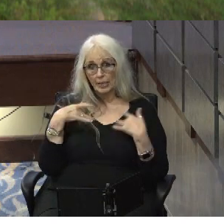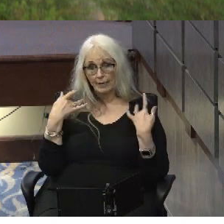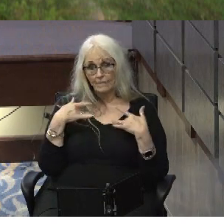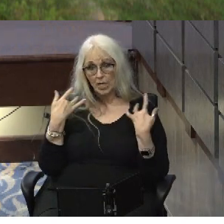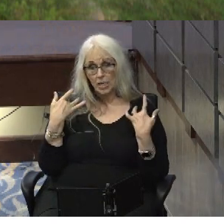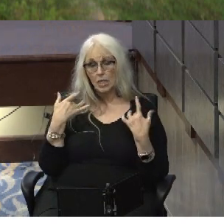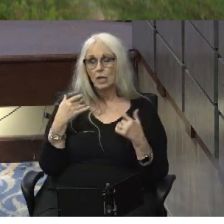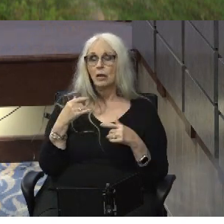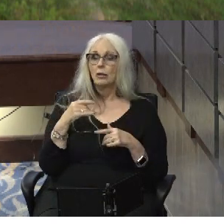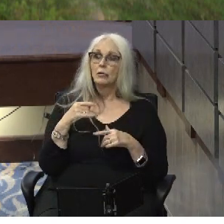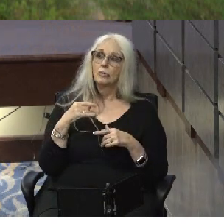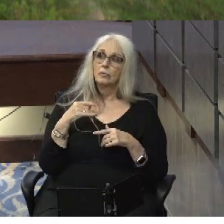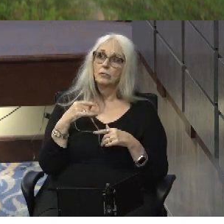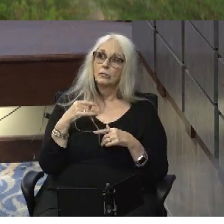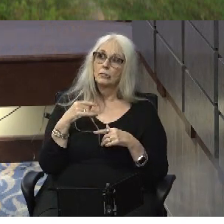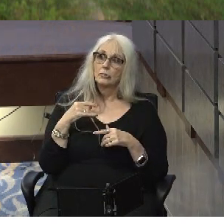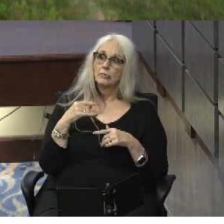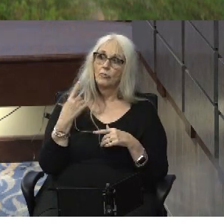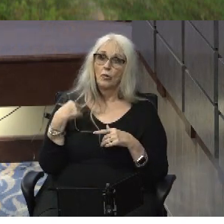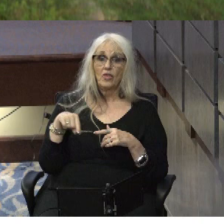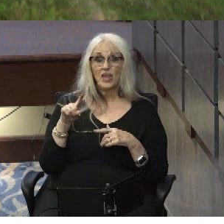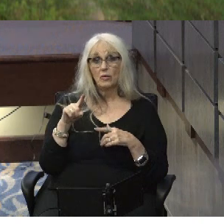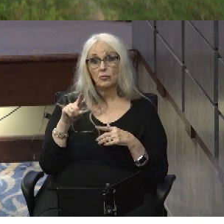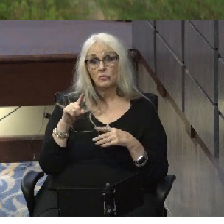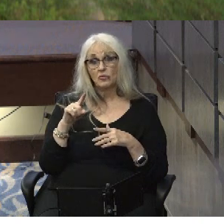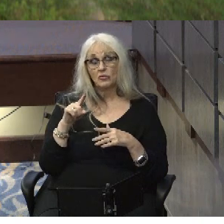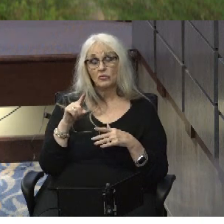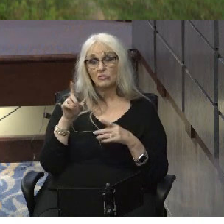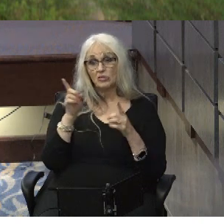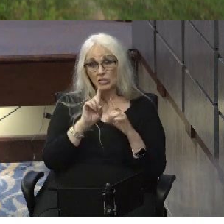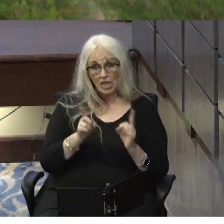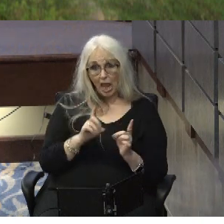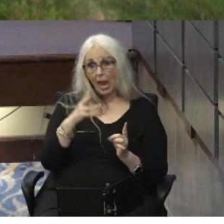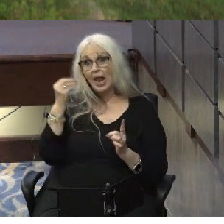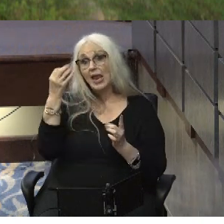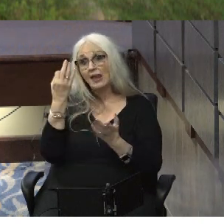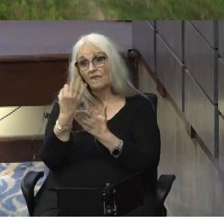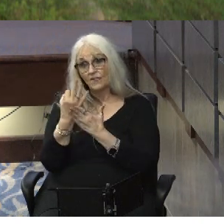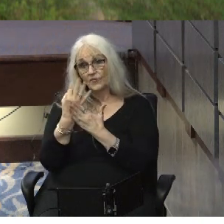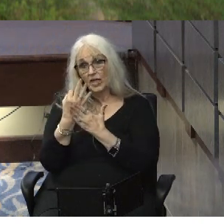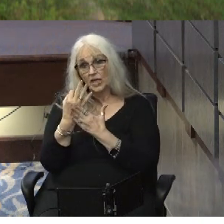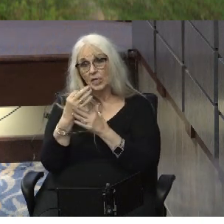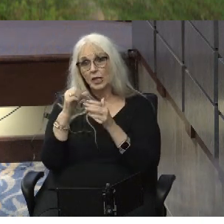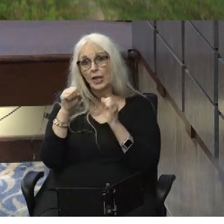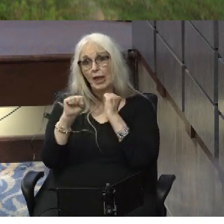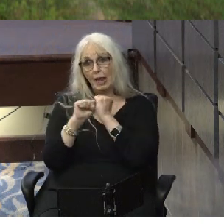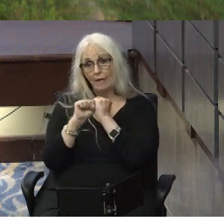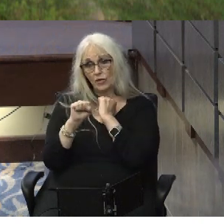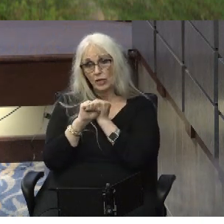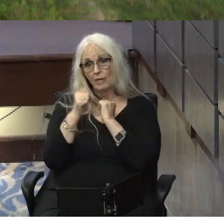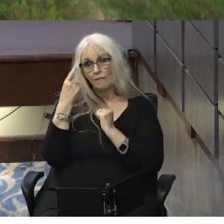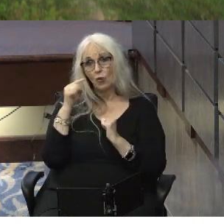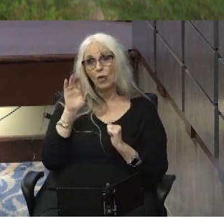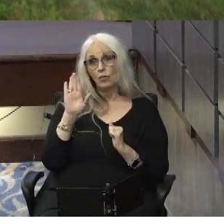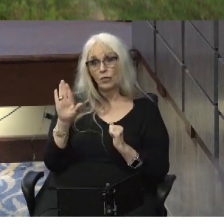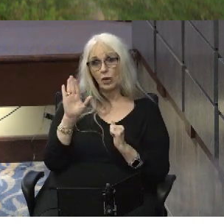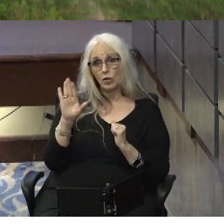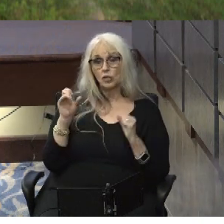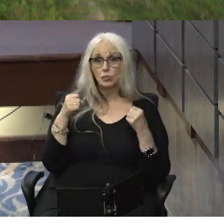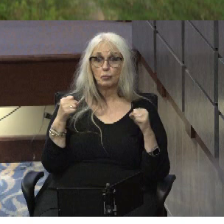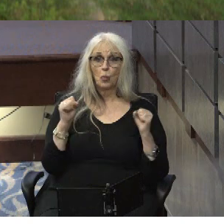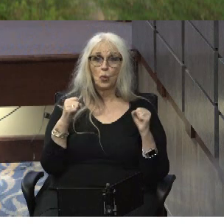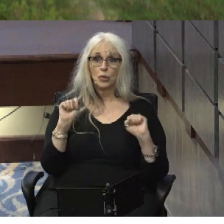them to not only design but fund that advertisement for their sports